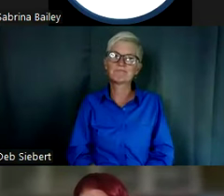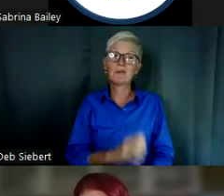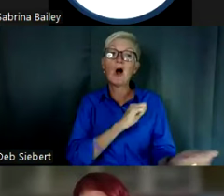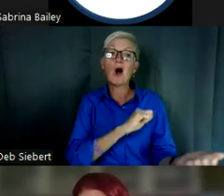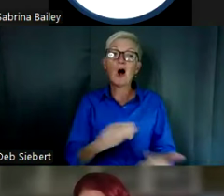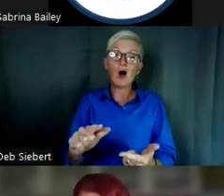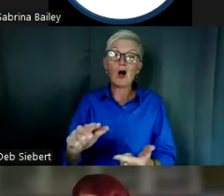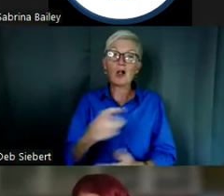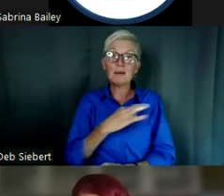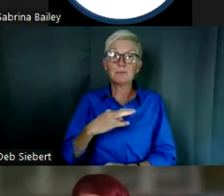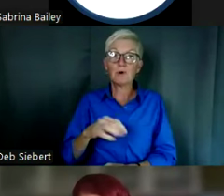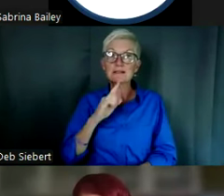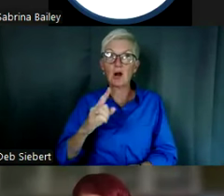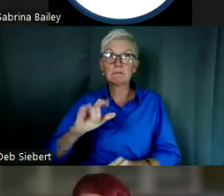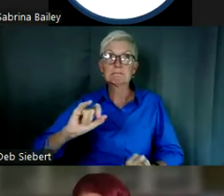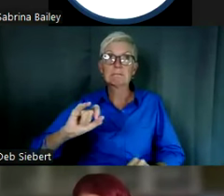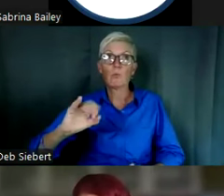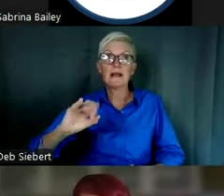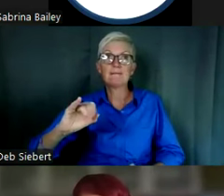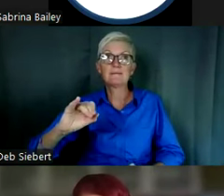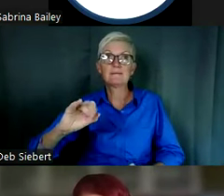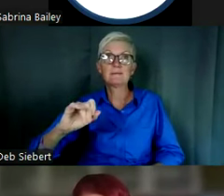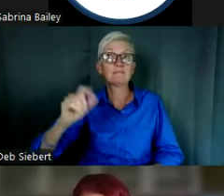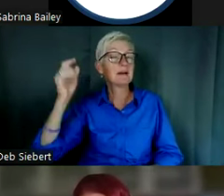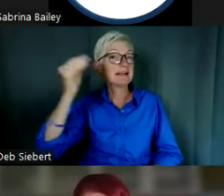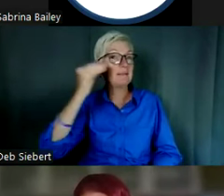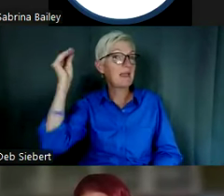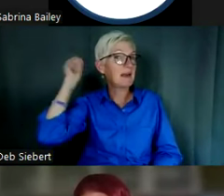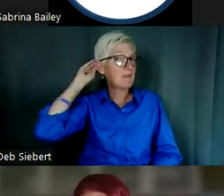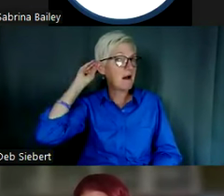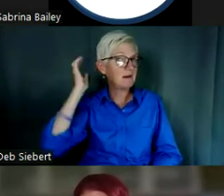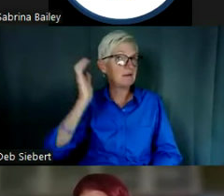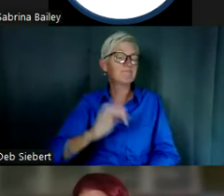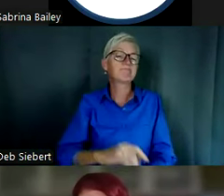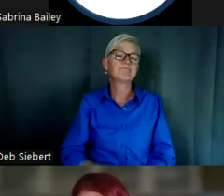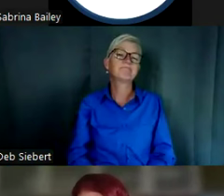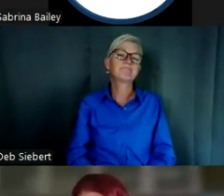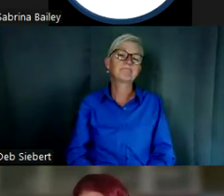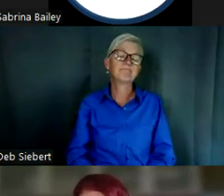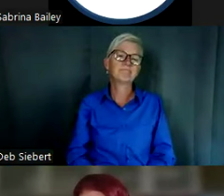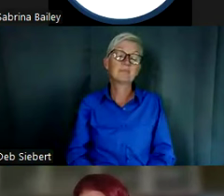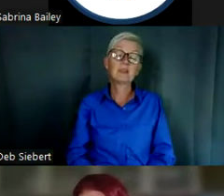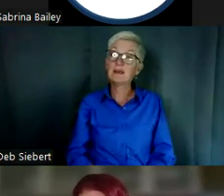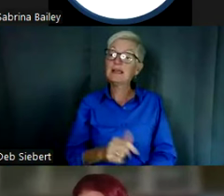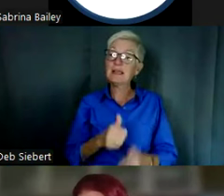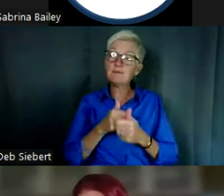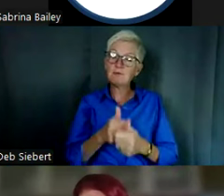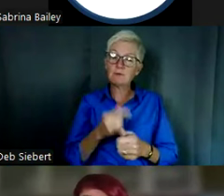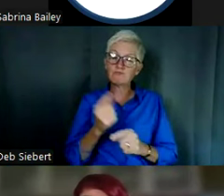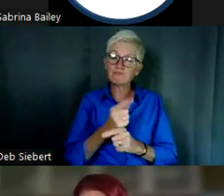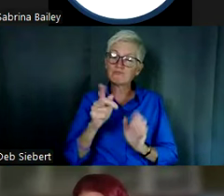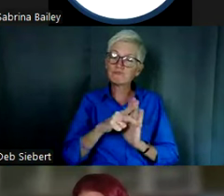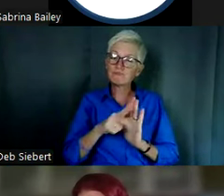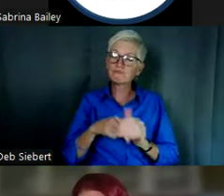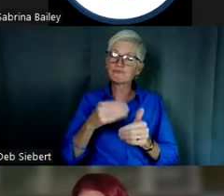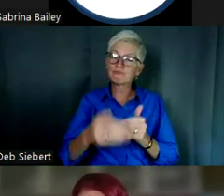potential what if when it comes to litigation. Keep that in mind. If you follow your appropriate policies and procedures when